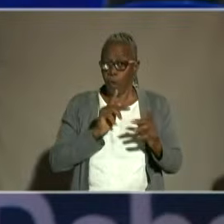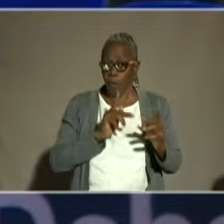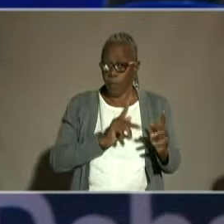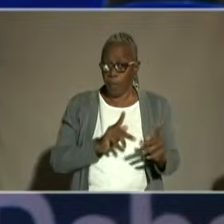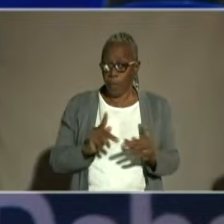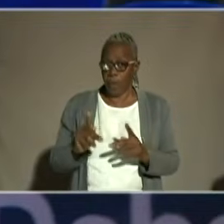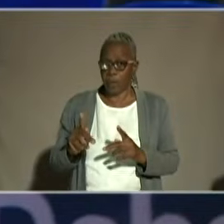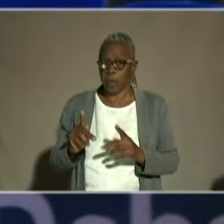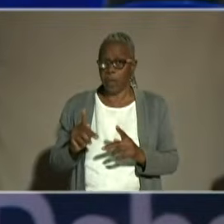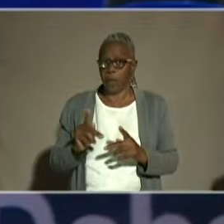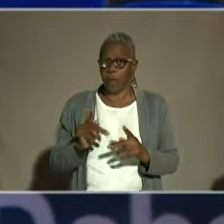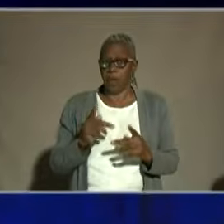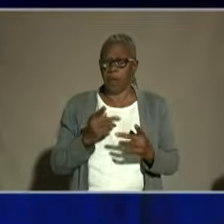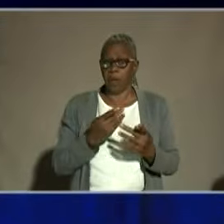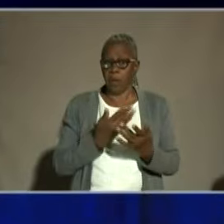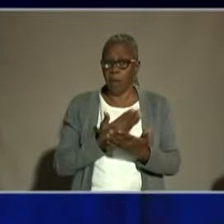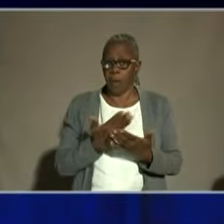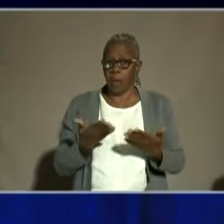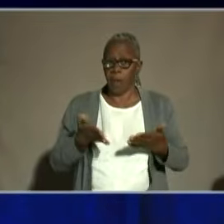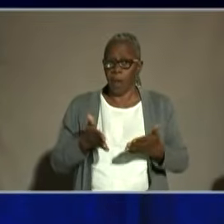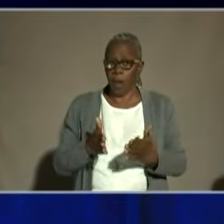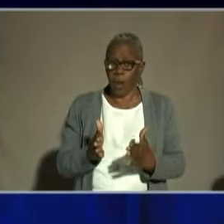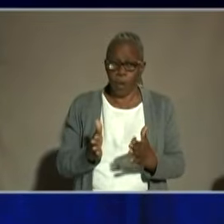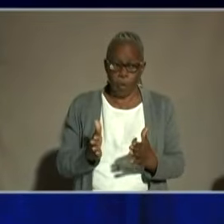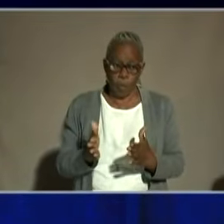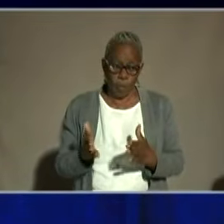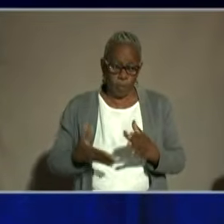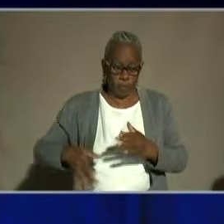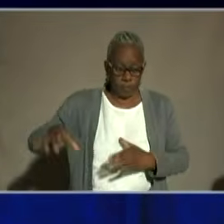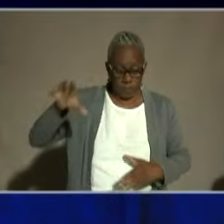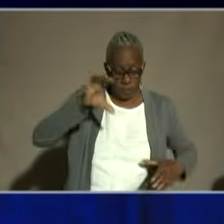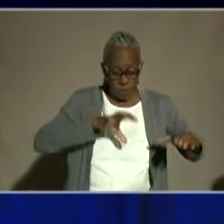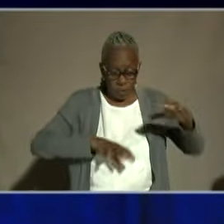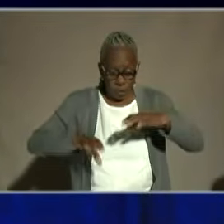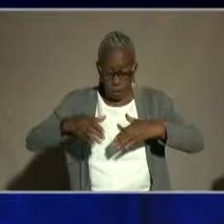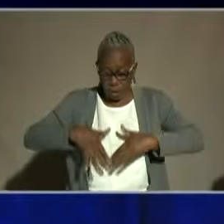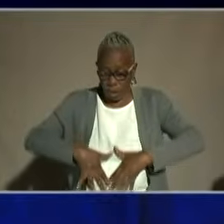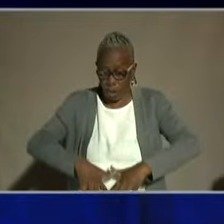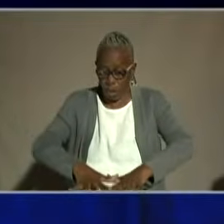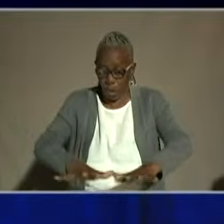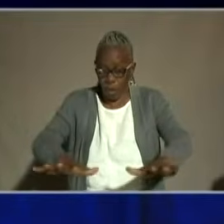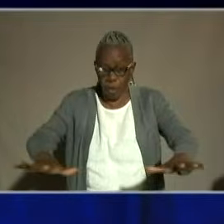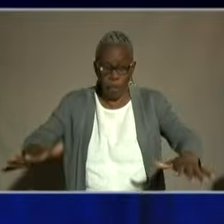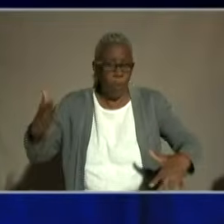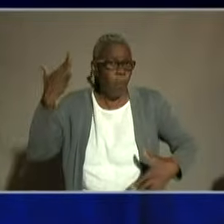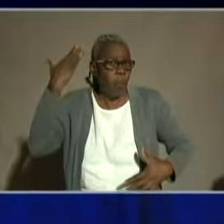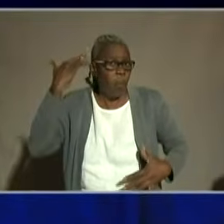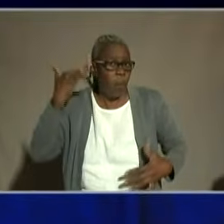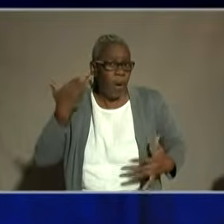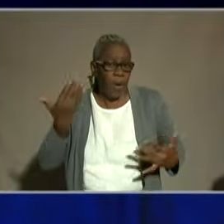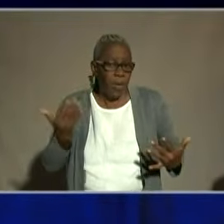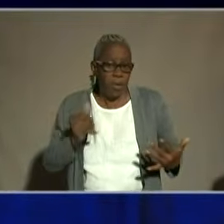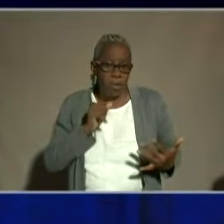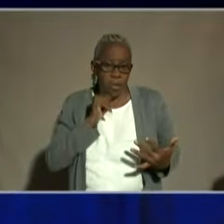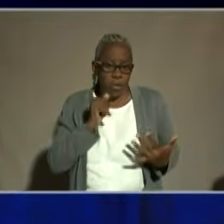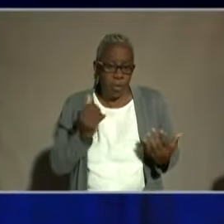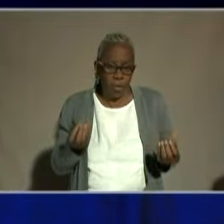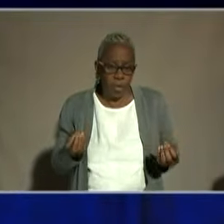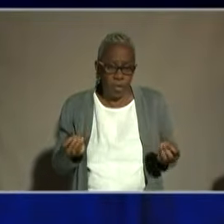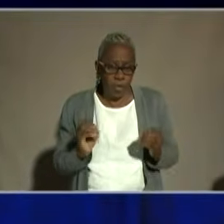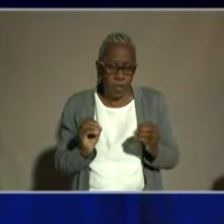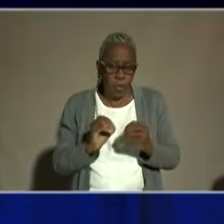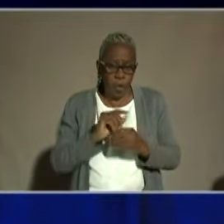causing fish kills and disrupting lives. You say you're a champion of the environment. Why hasn't there been tougher sanctions for the repeated breaches